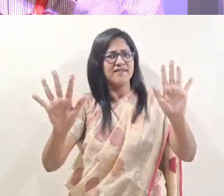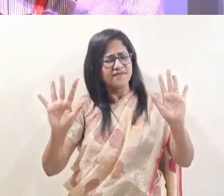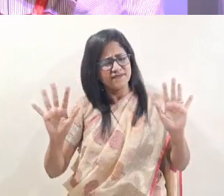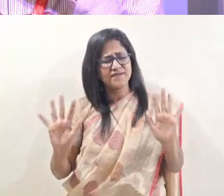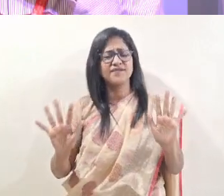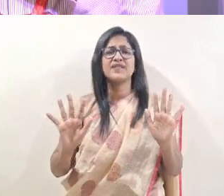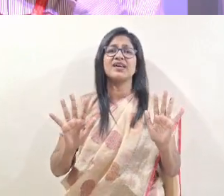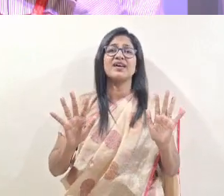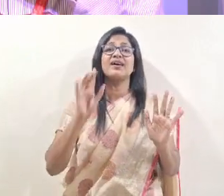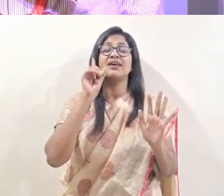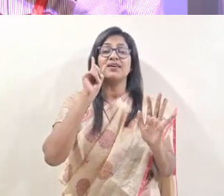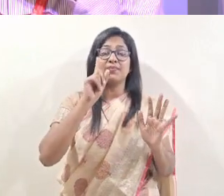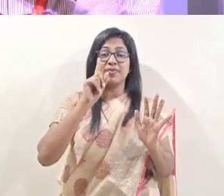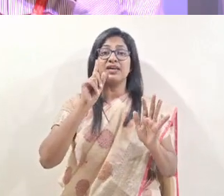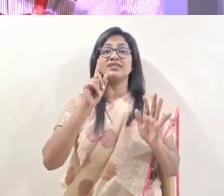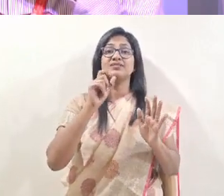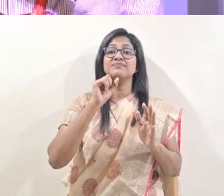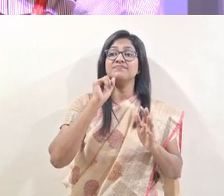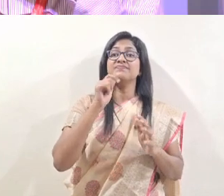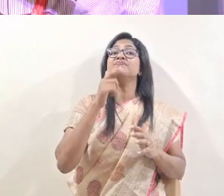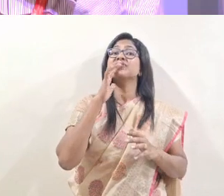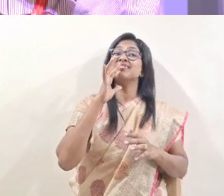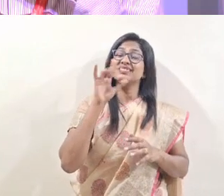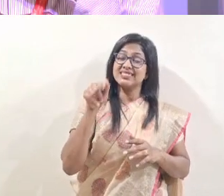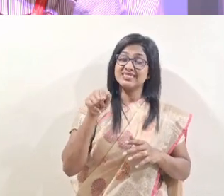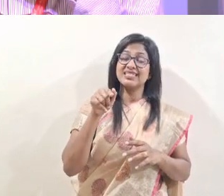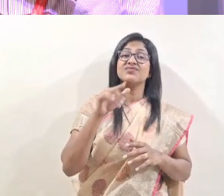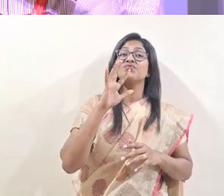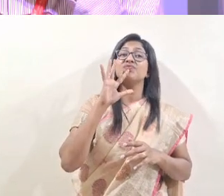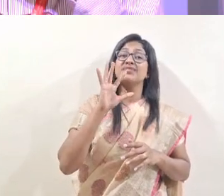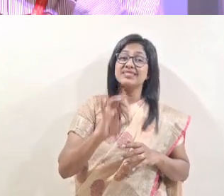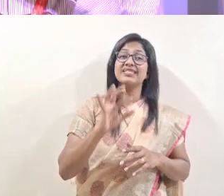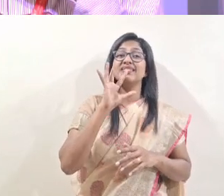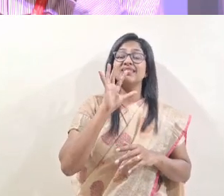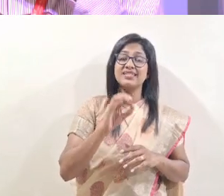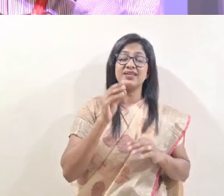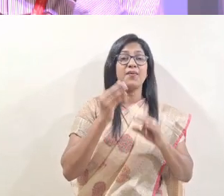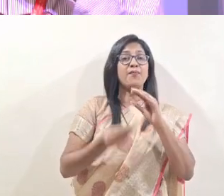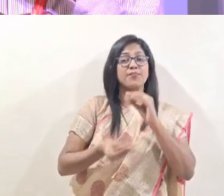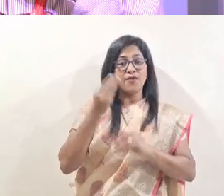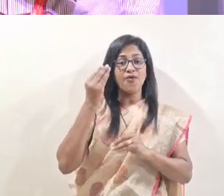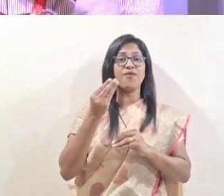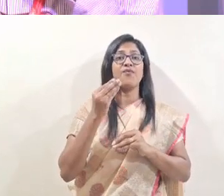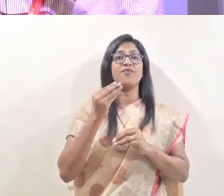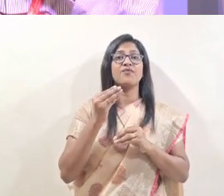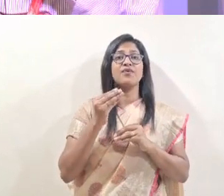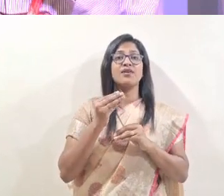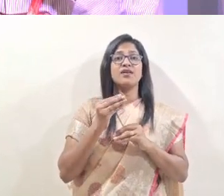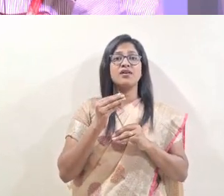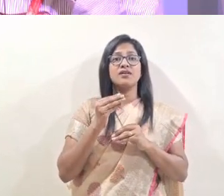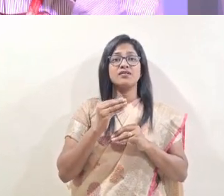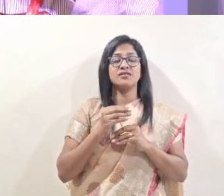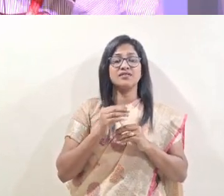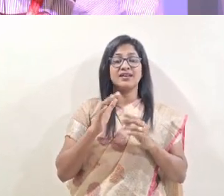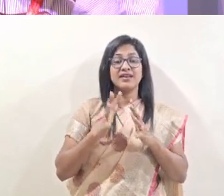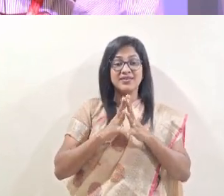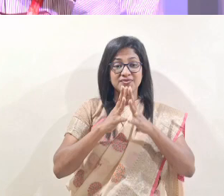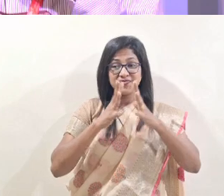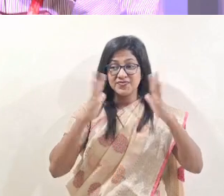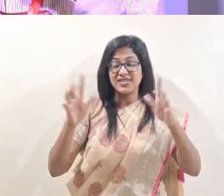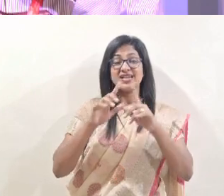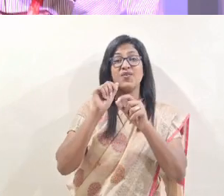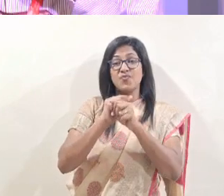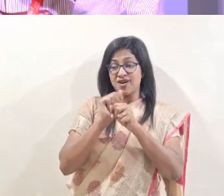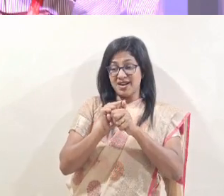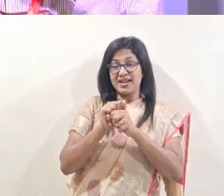happening, but it should really, we'll see more of it. And the majority of